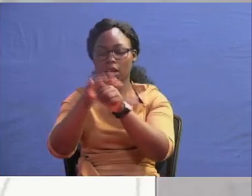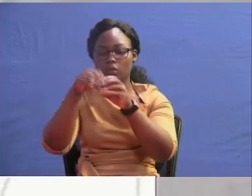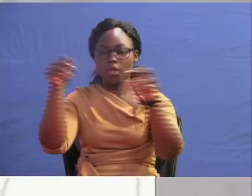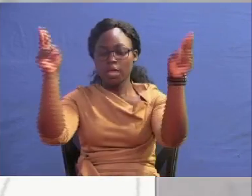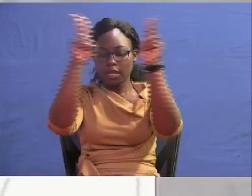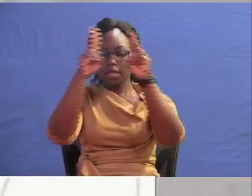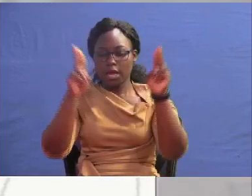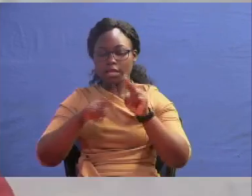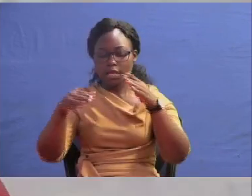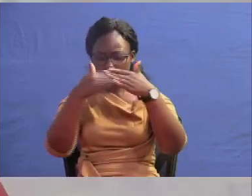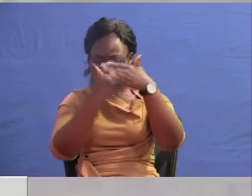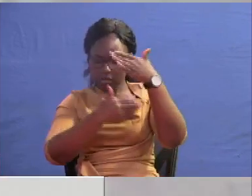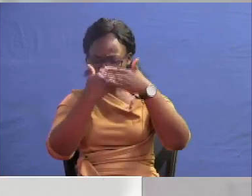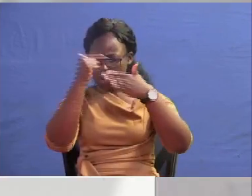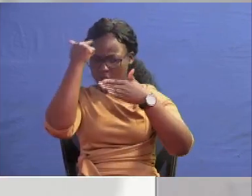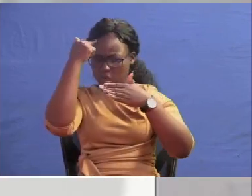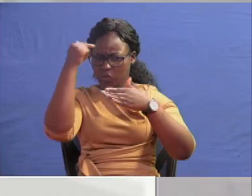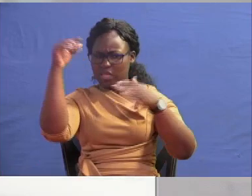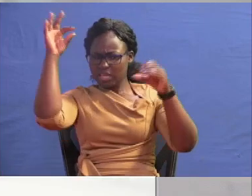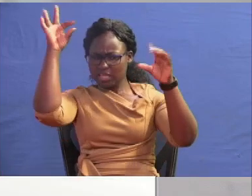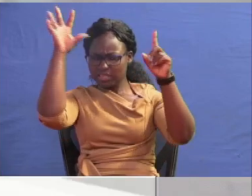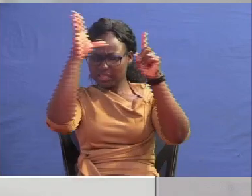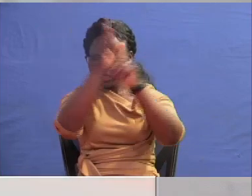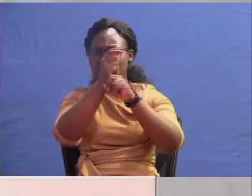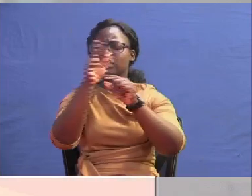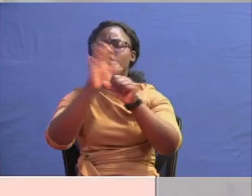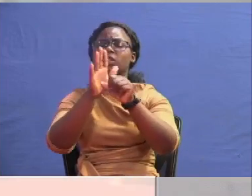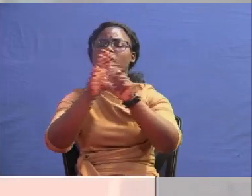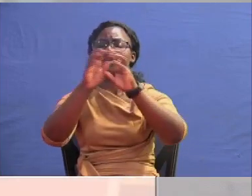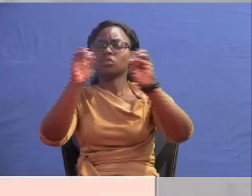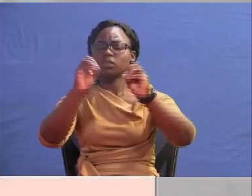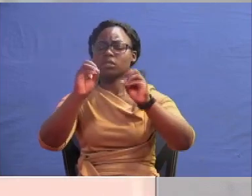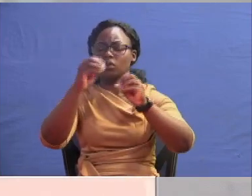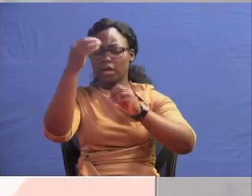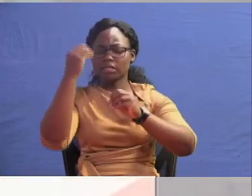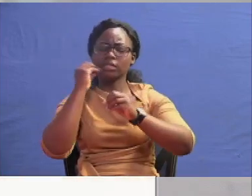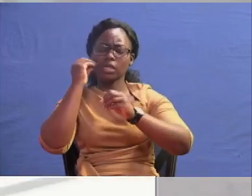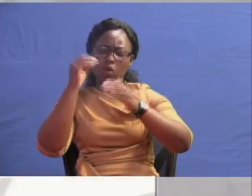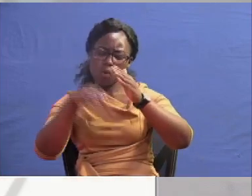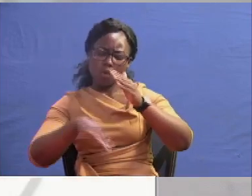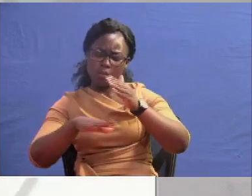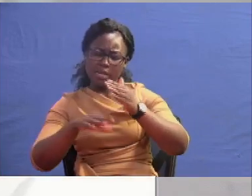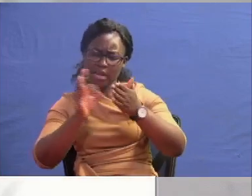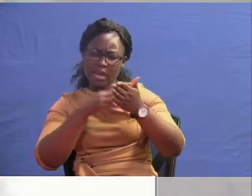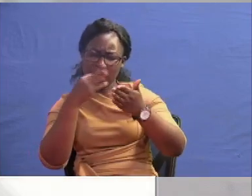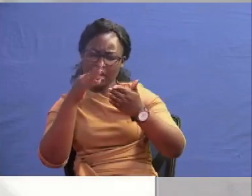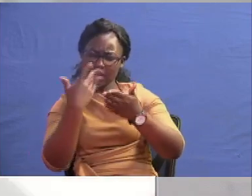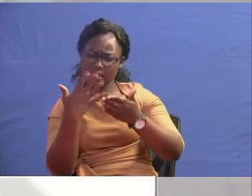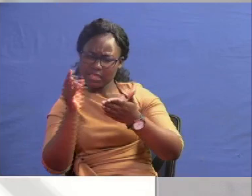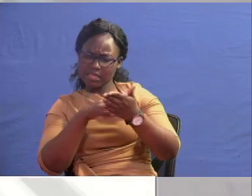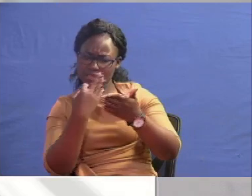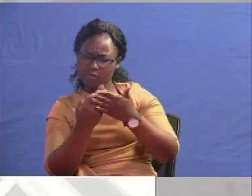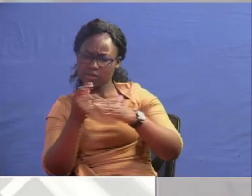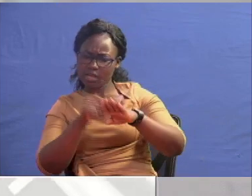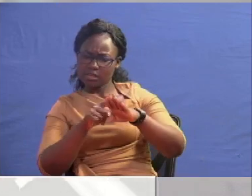international front. Mm-hmm. Do you think he's not achieving much as mm-hmm. at the home front? Are things falling asunder while he